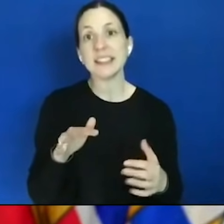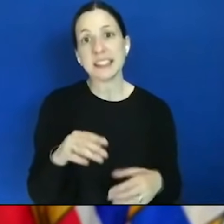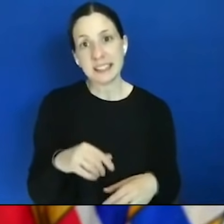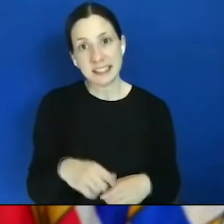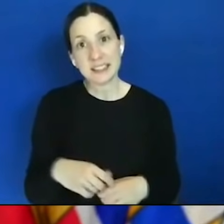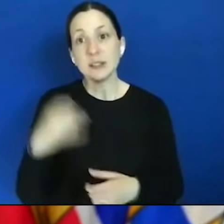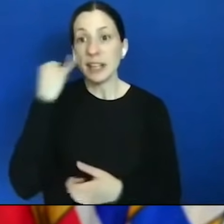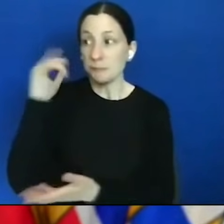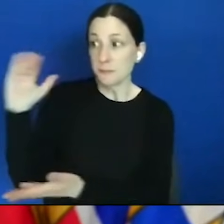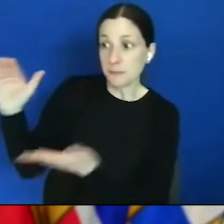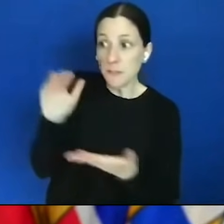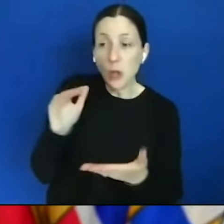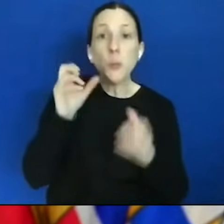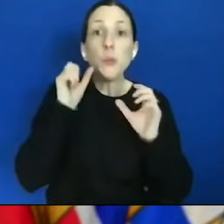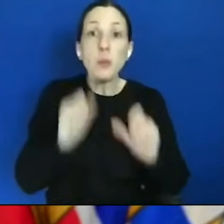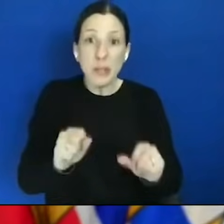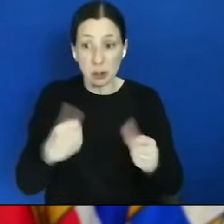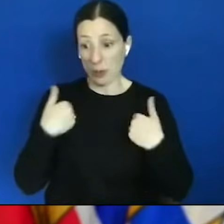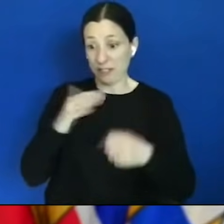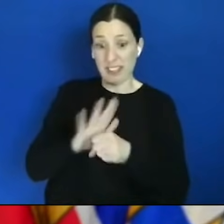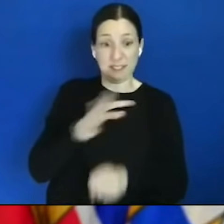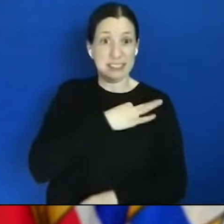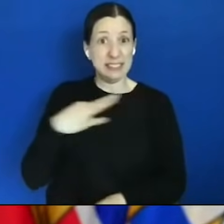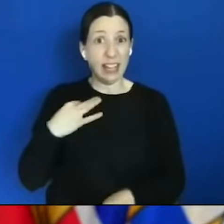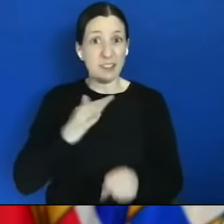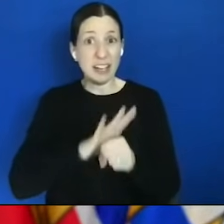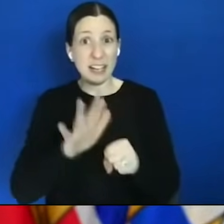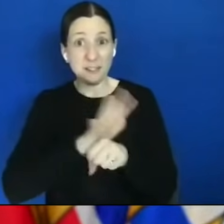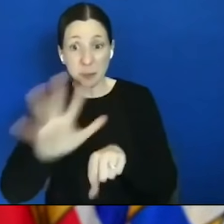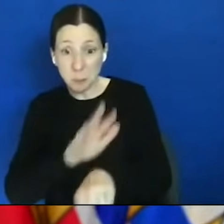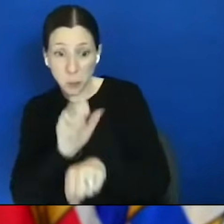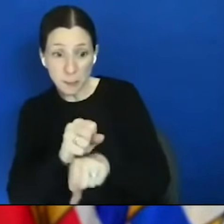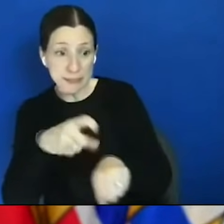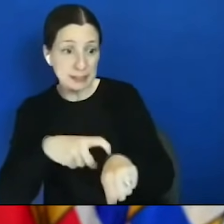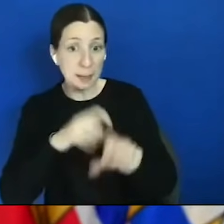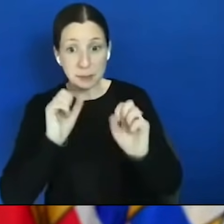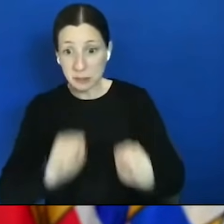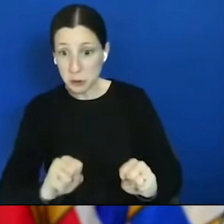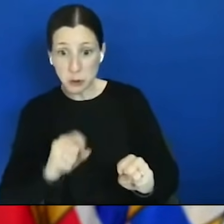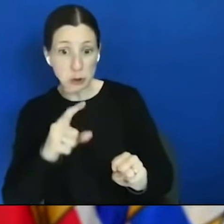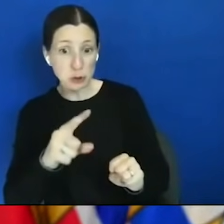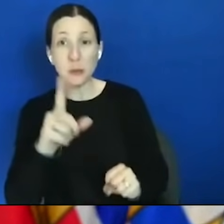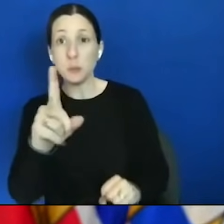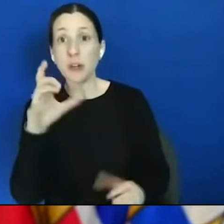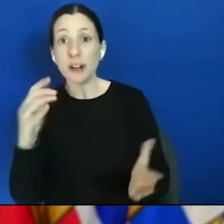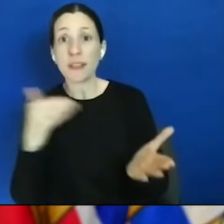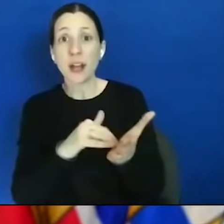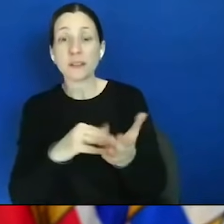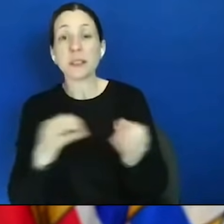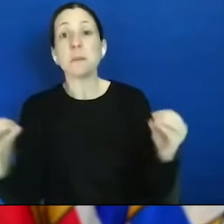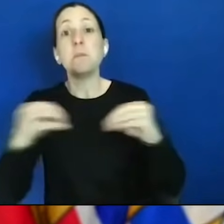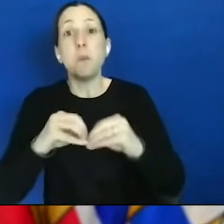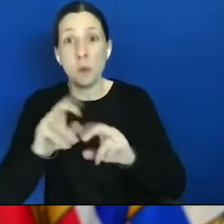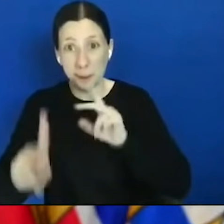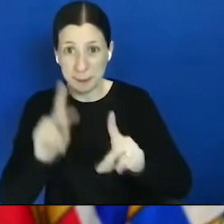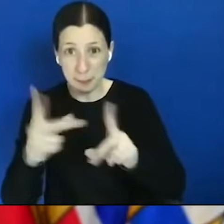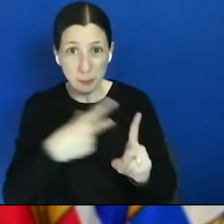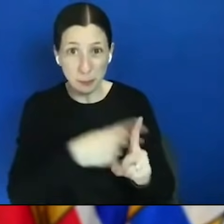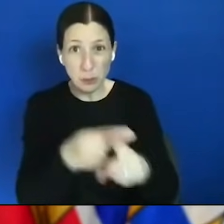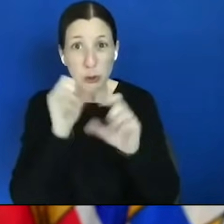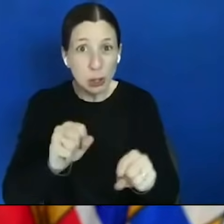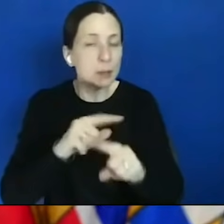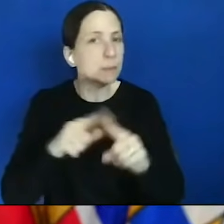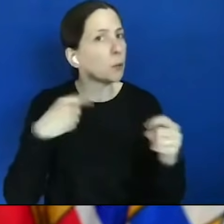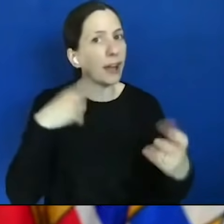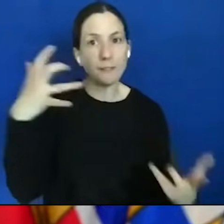we had vaccine supplies. But right now, every appointment is titrated to the vaccine that we have coming in